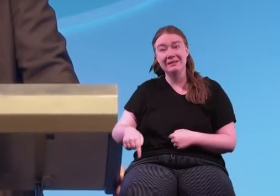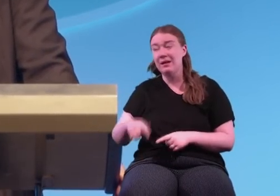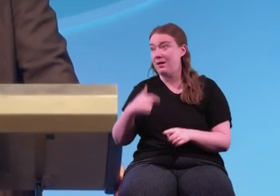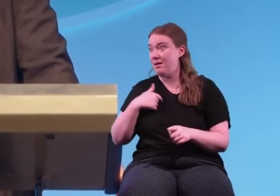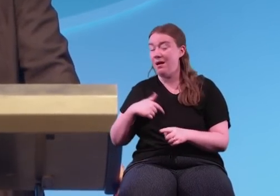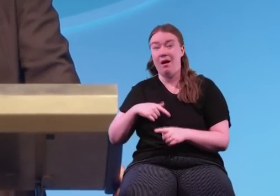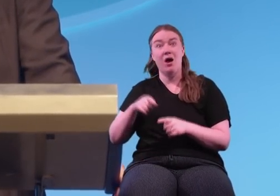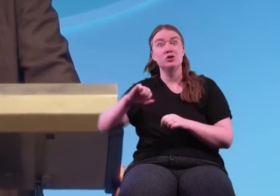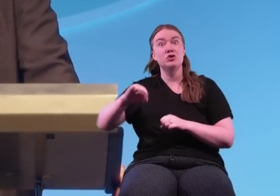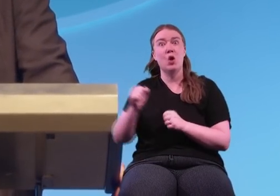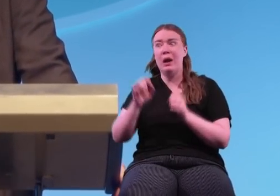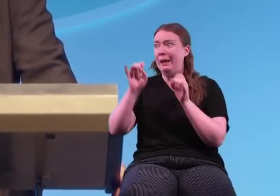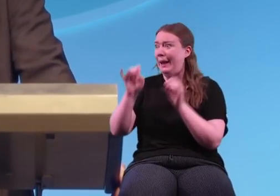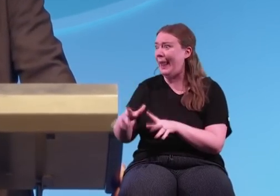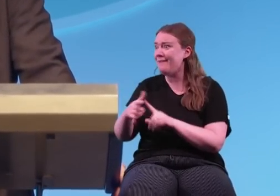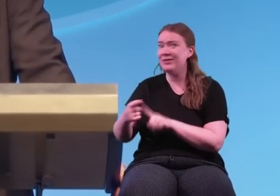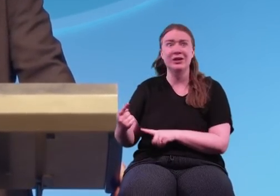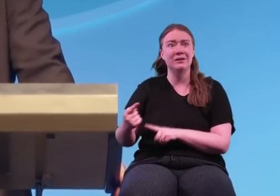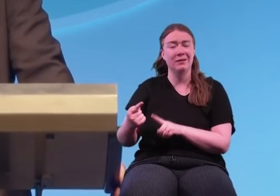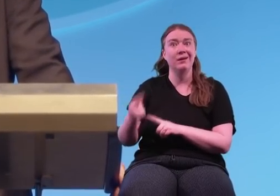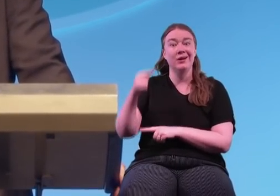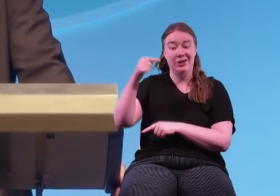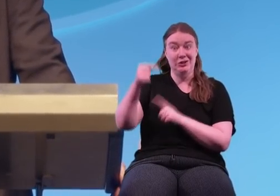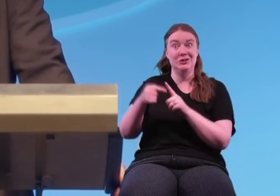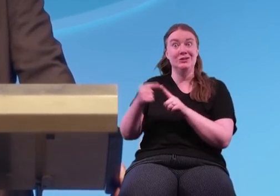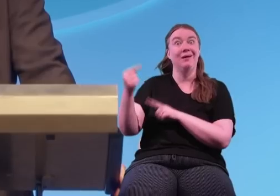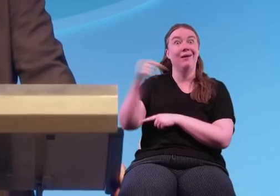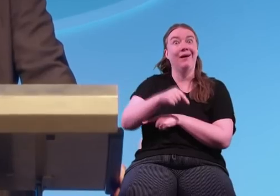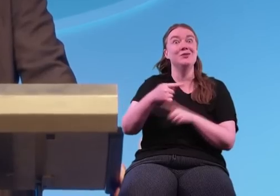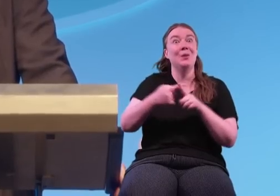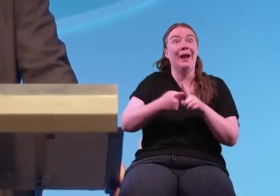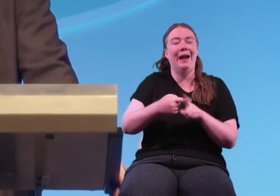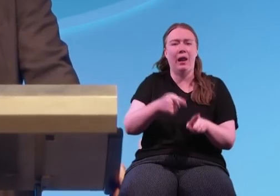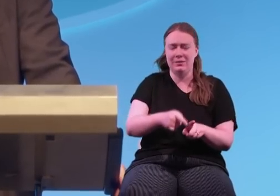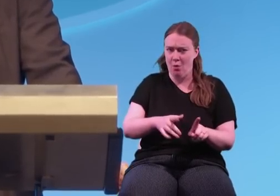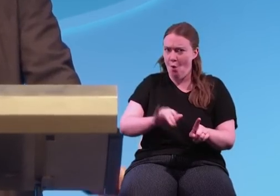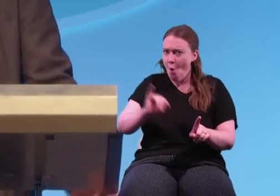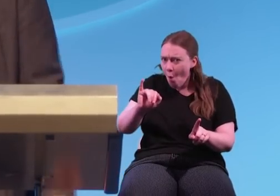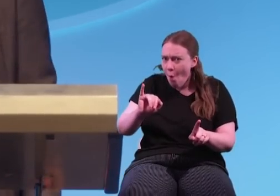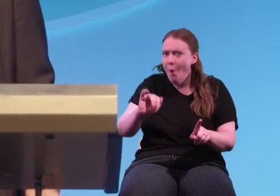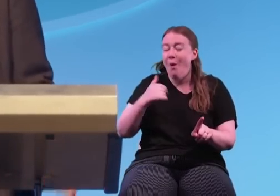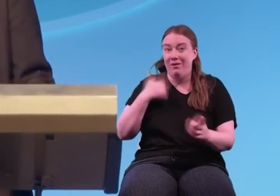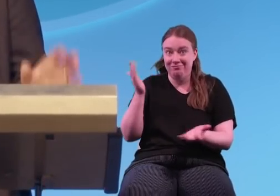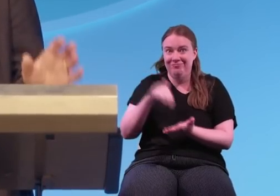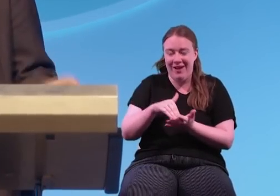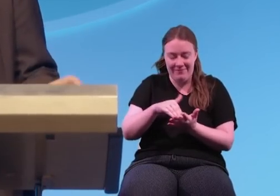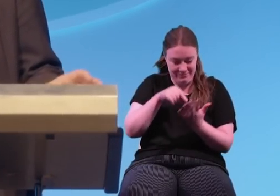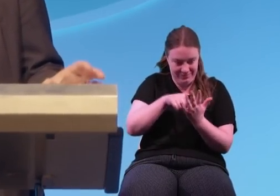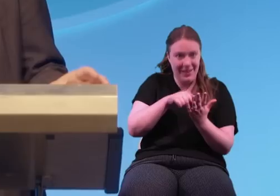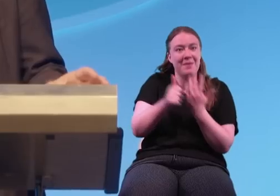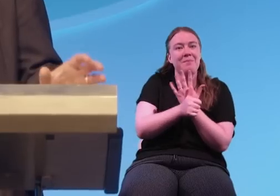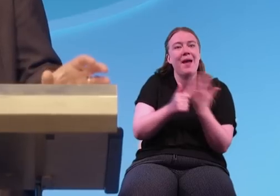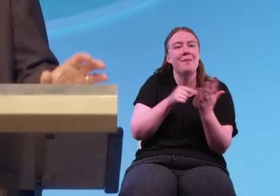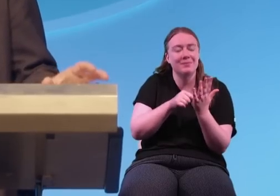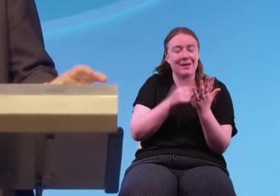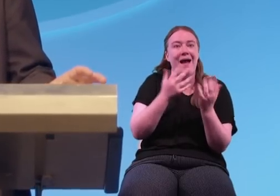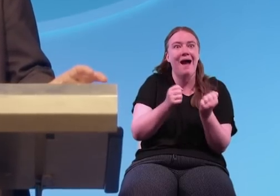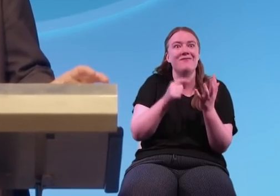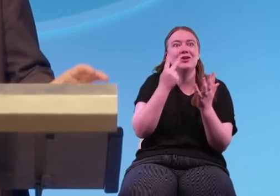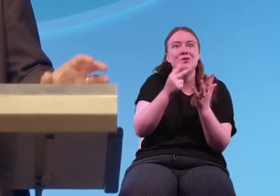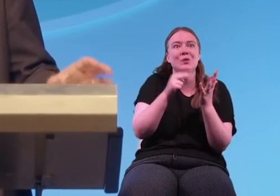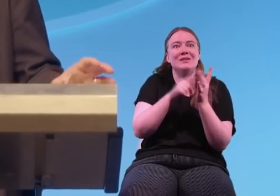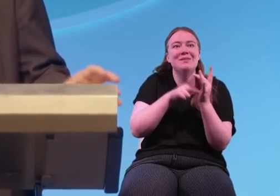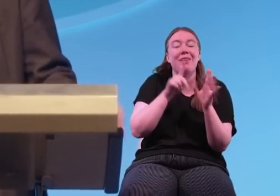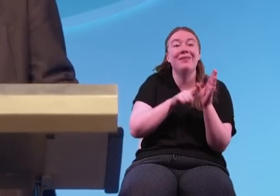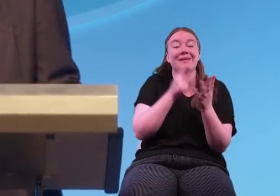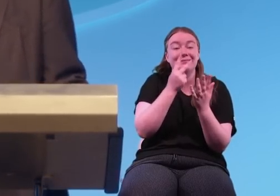such a thing to do to a 15-year-old boy? And they gave me a Bible, and in it was inscribed 2 Timothy 2:15, study to show thyself approved unto